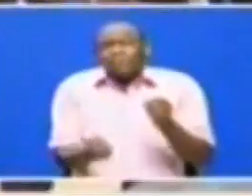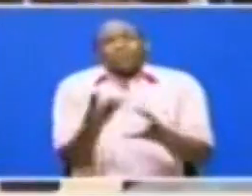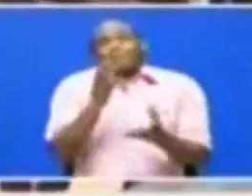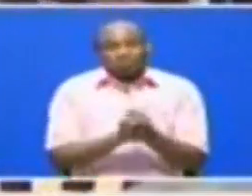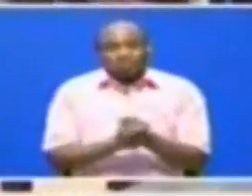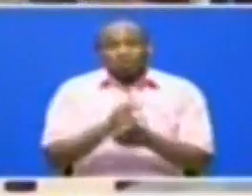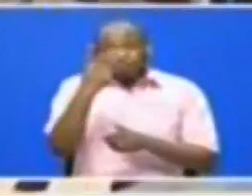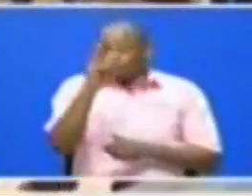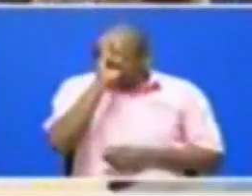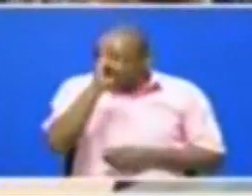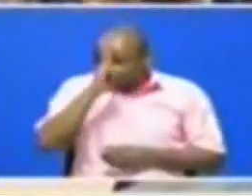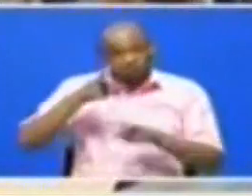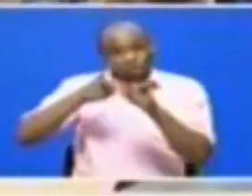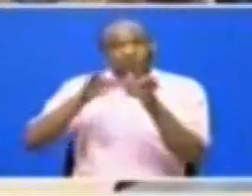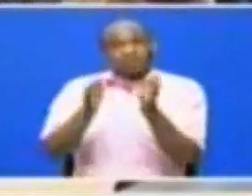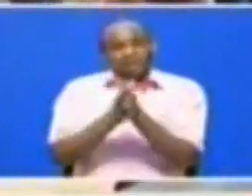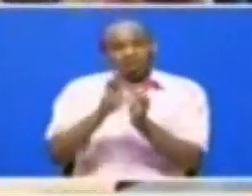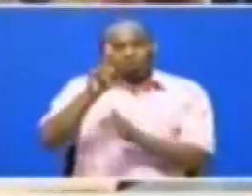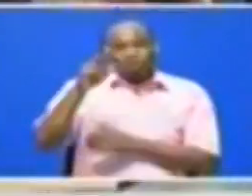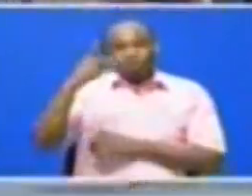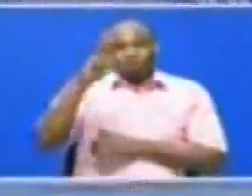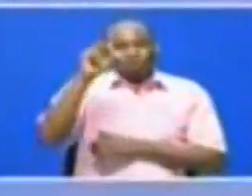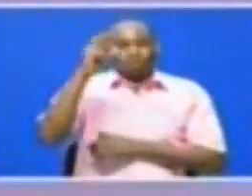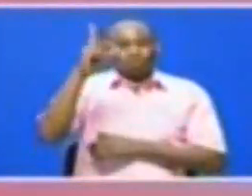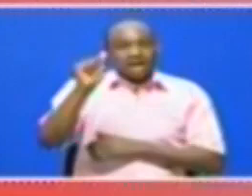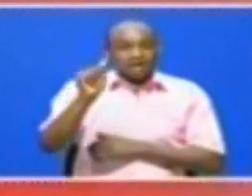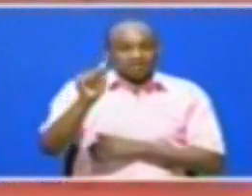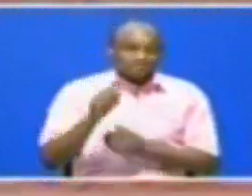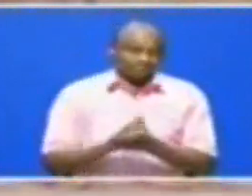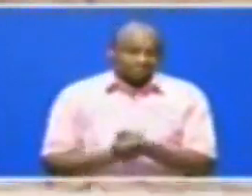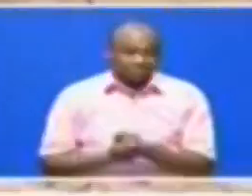police officers are gunned down in Ukunda.